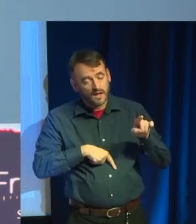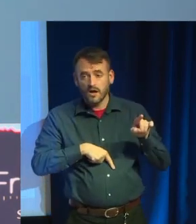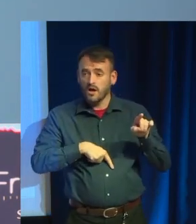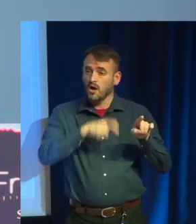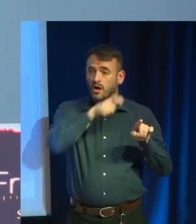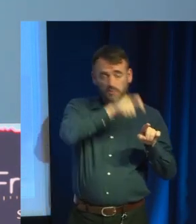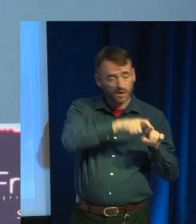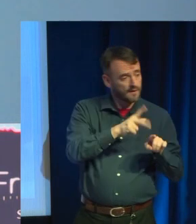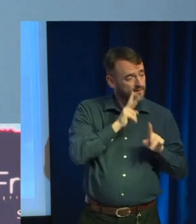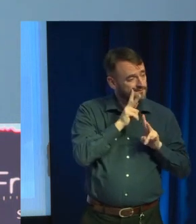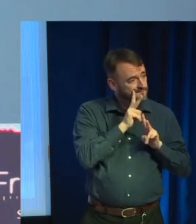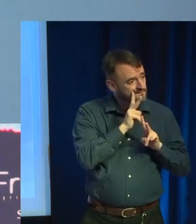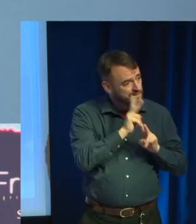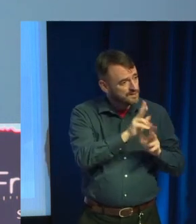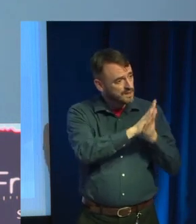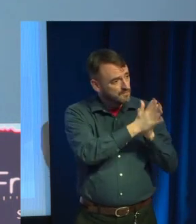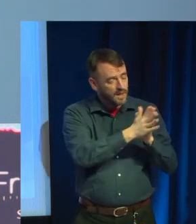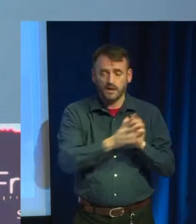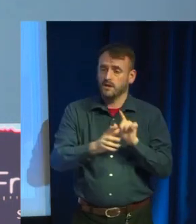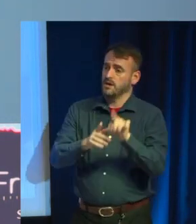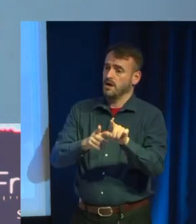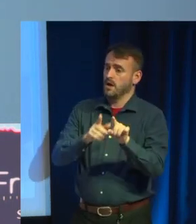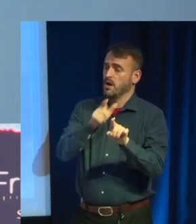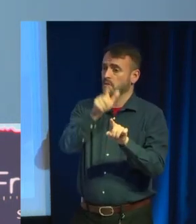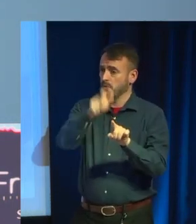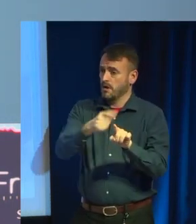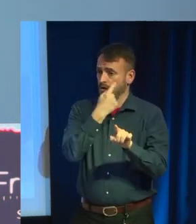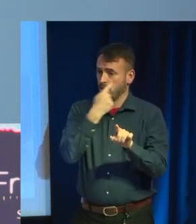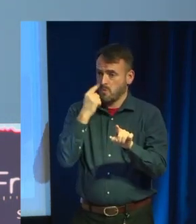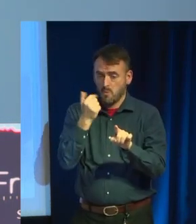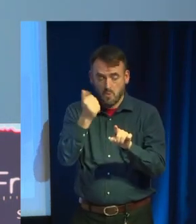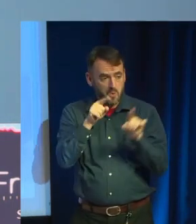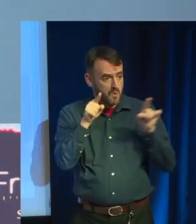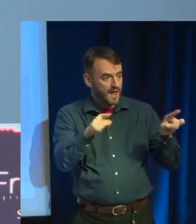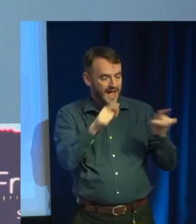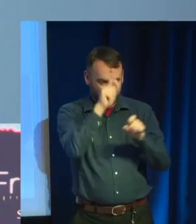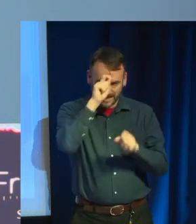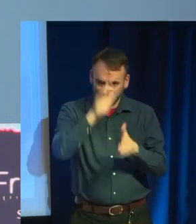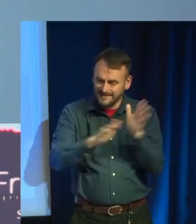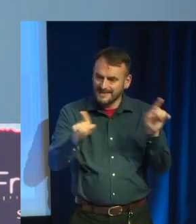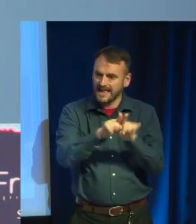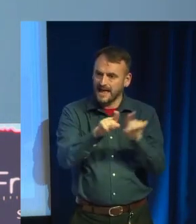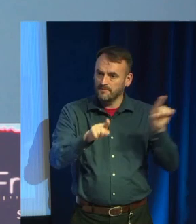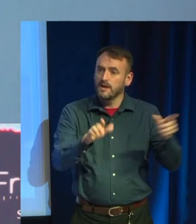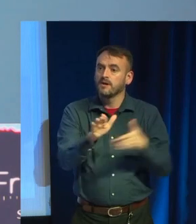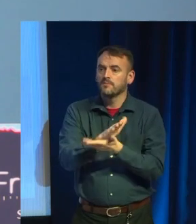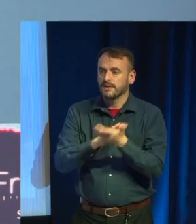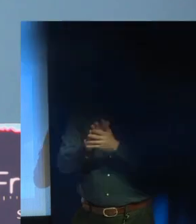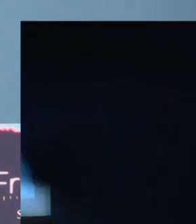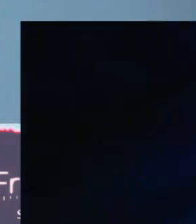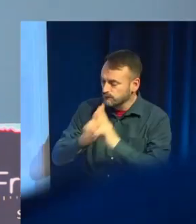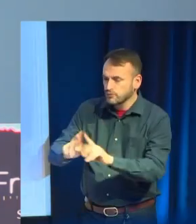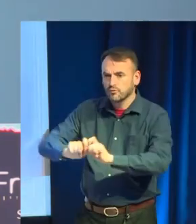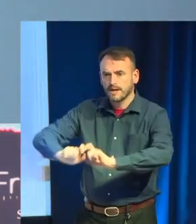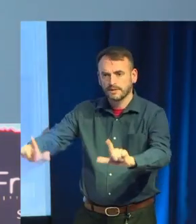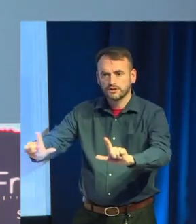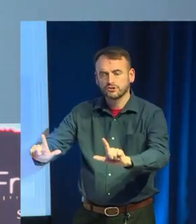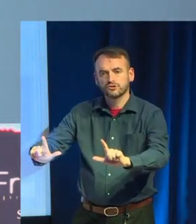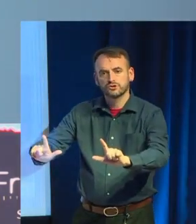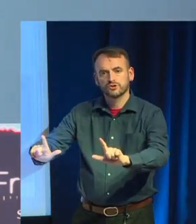able to see would have. So any visual image that you see, if you are able to